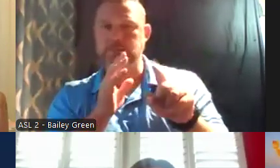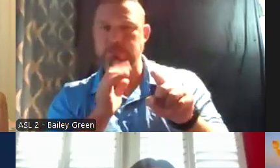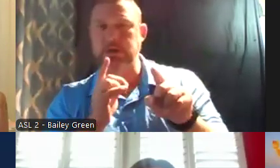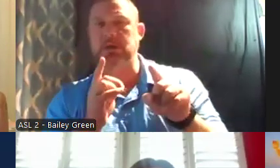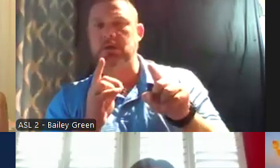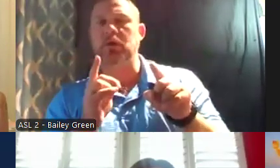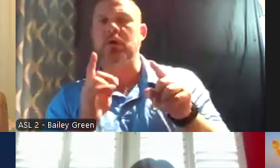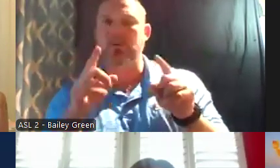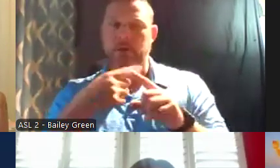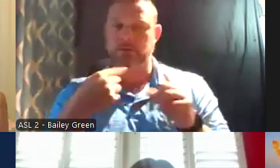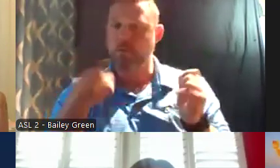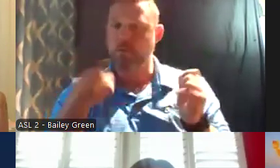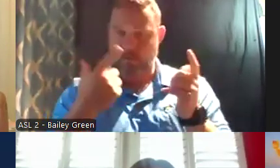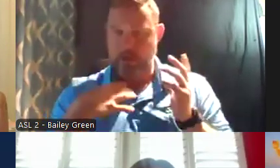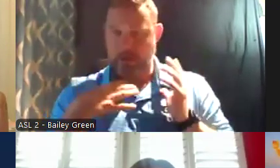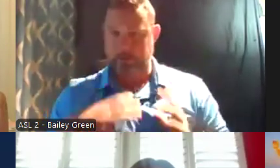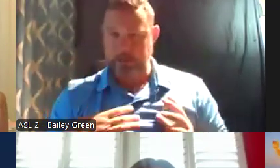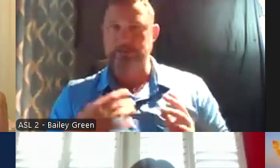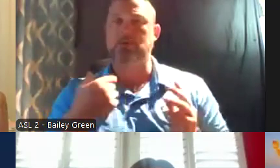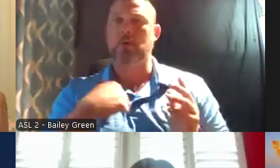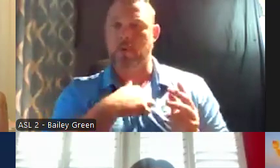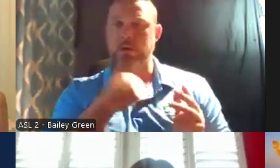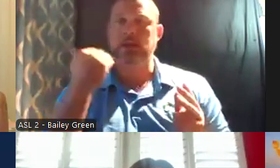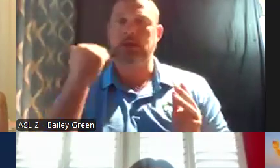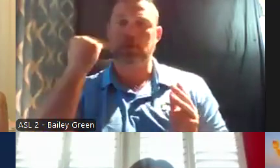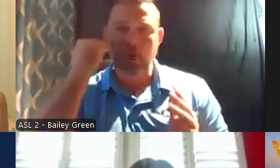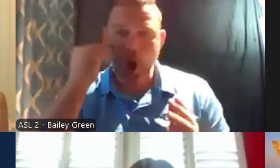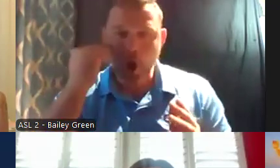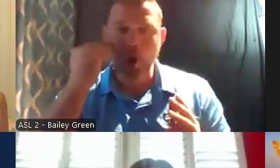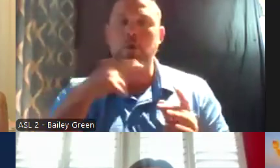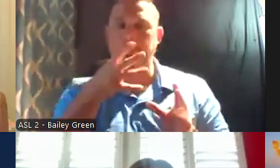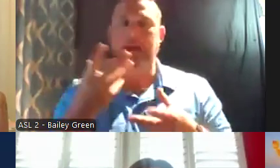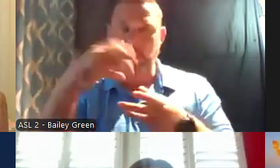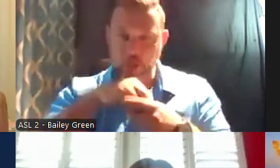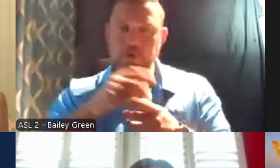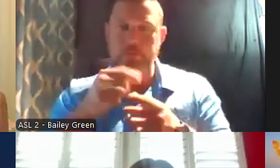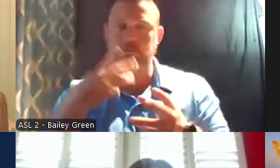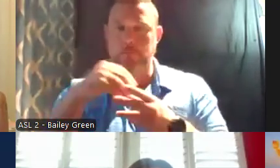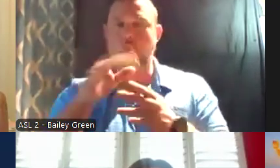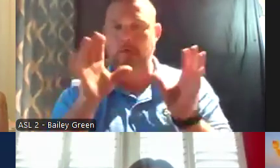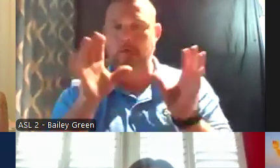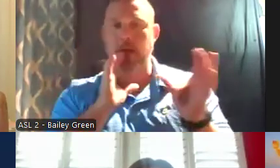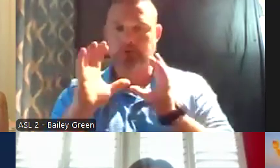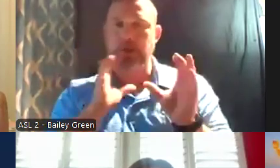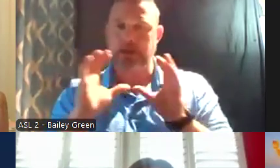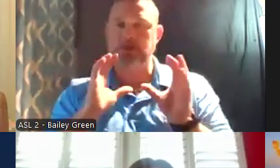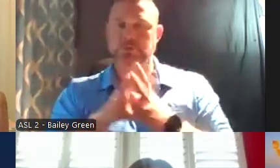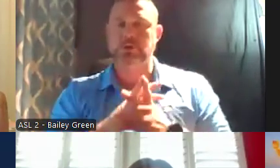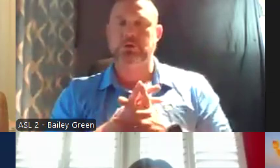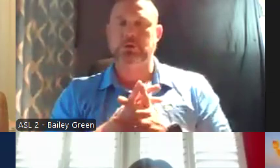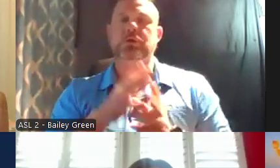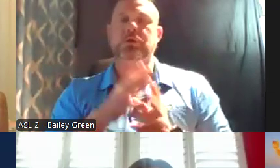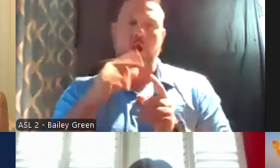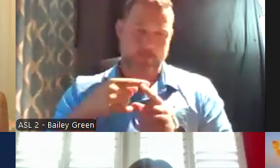we're on the committees, we know that we're being included because we're part of those conversations and we talk about people